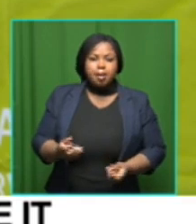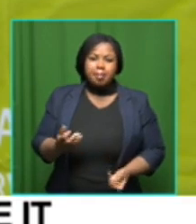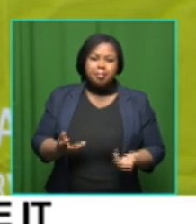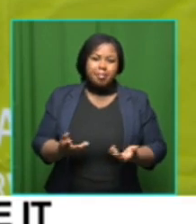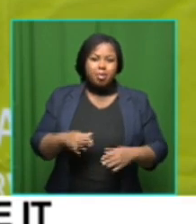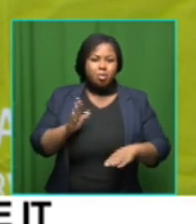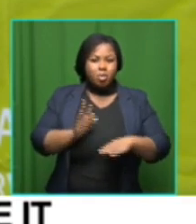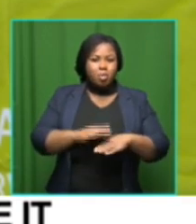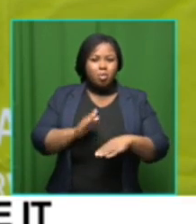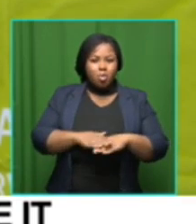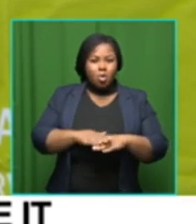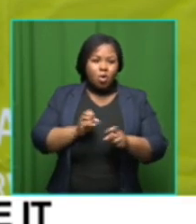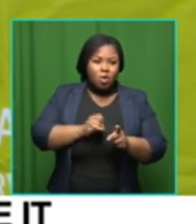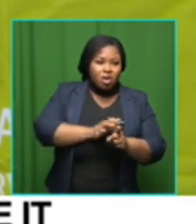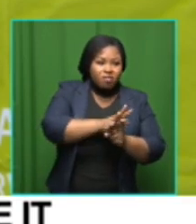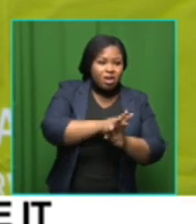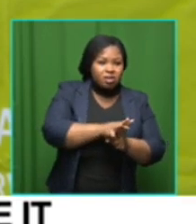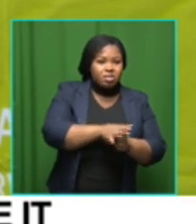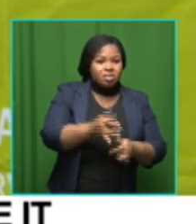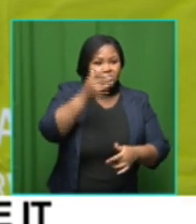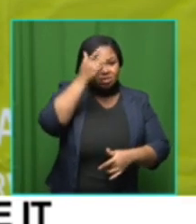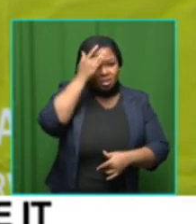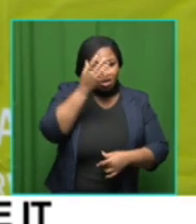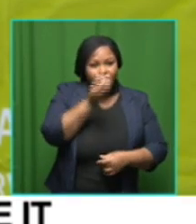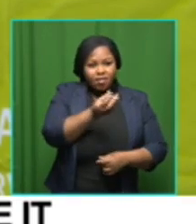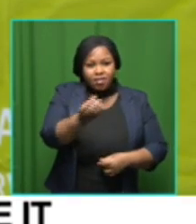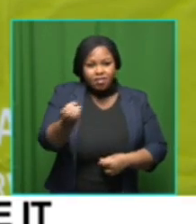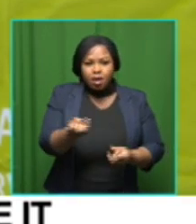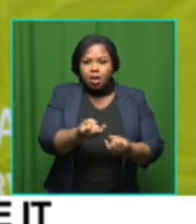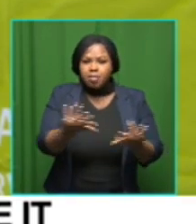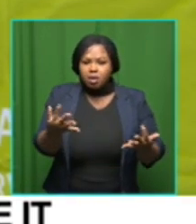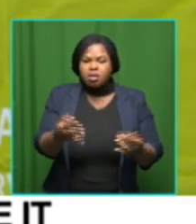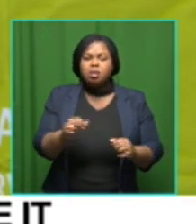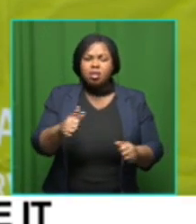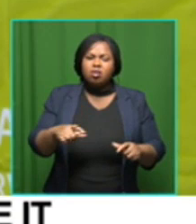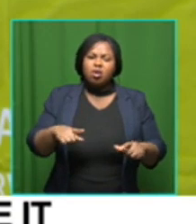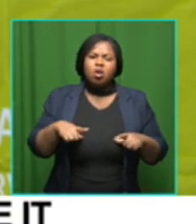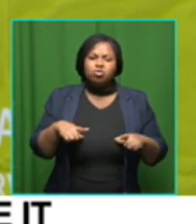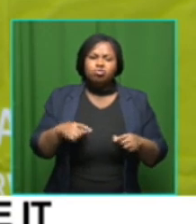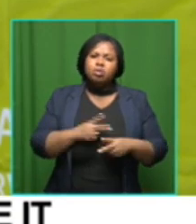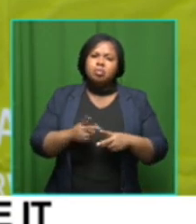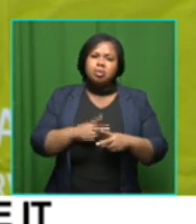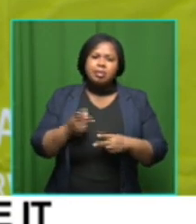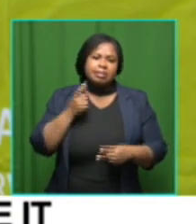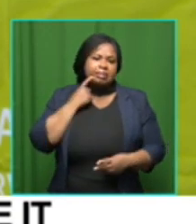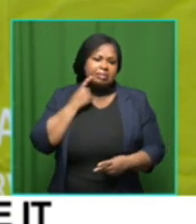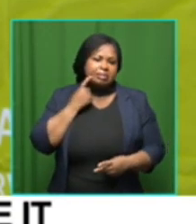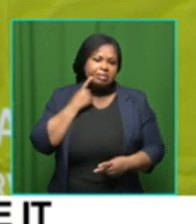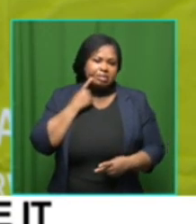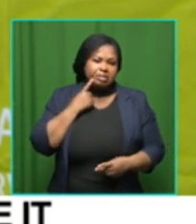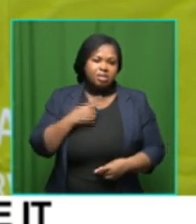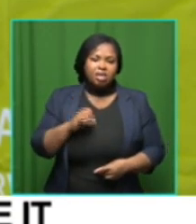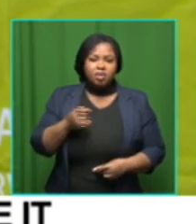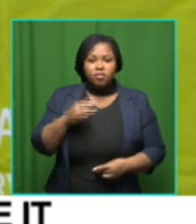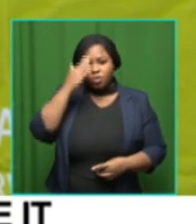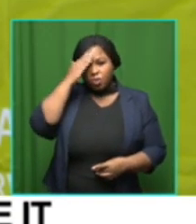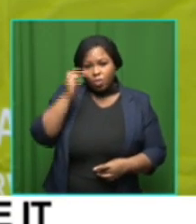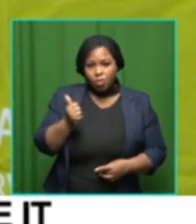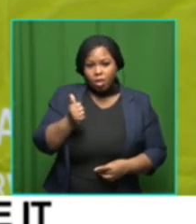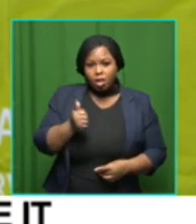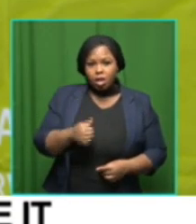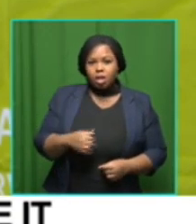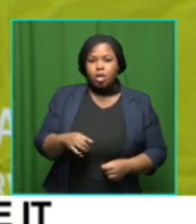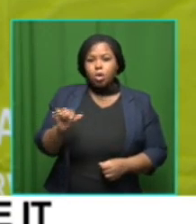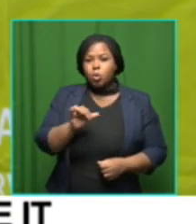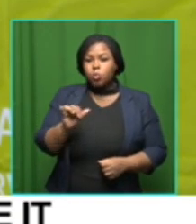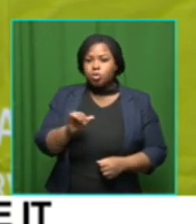larger infection, then we'll know. When we know which people are more vulnerable, excuse me, which are